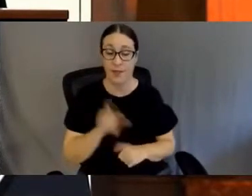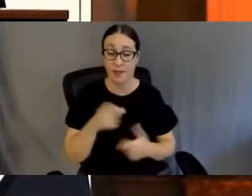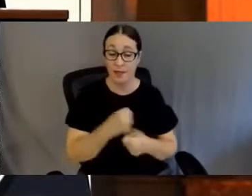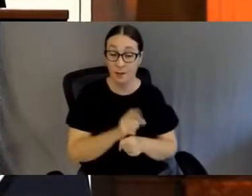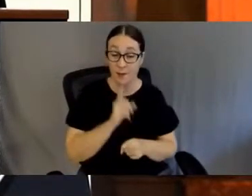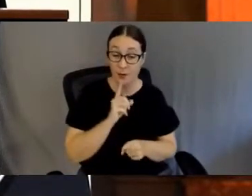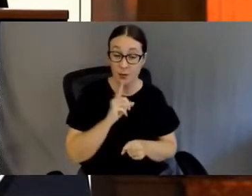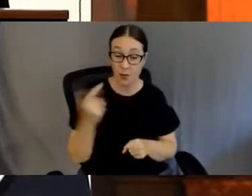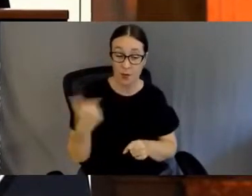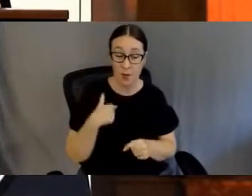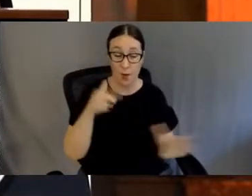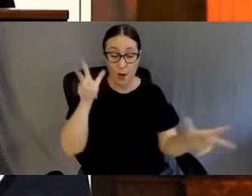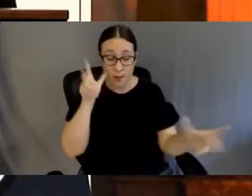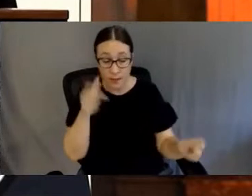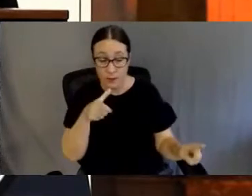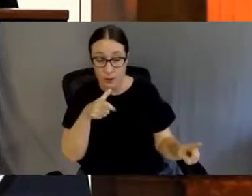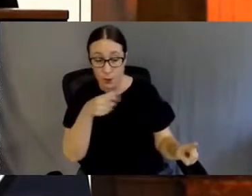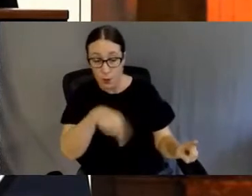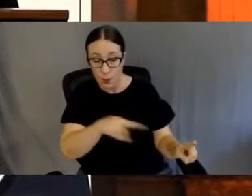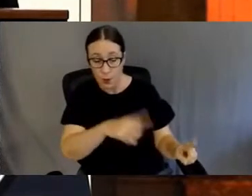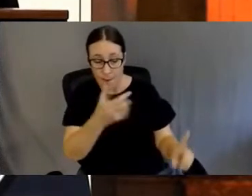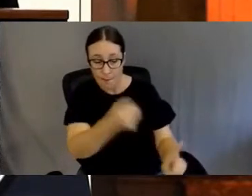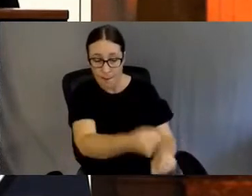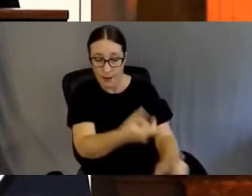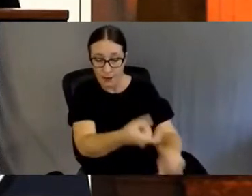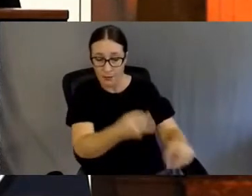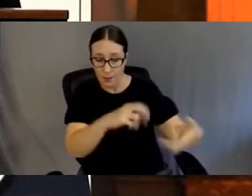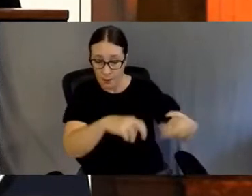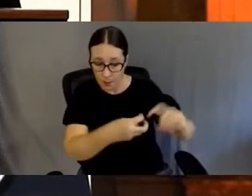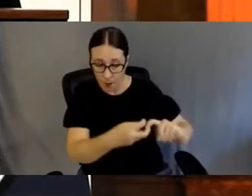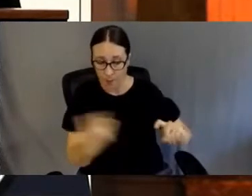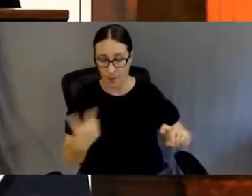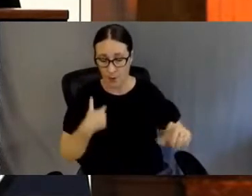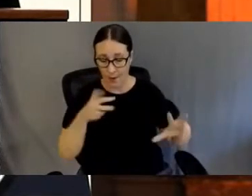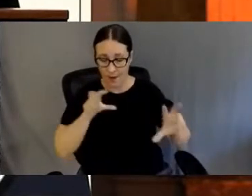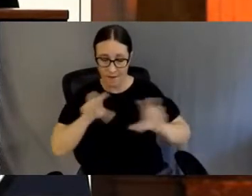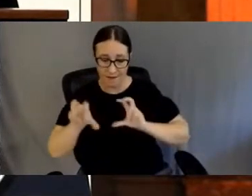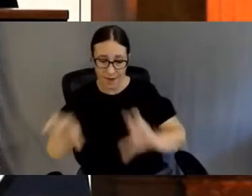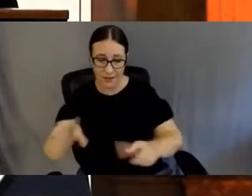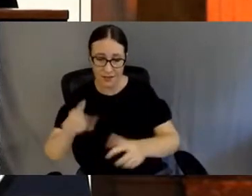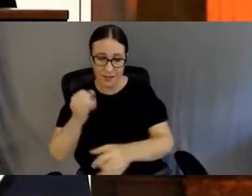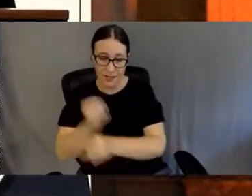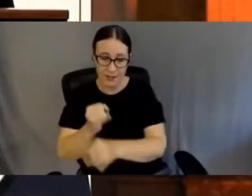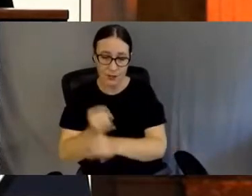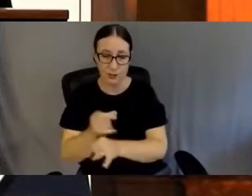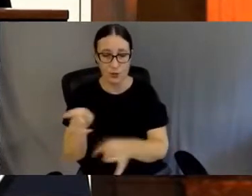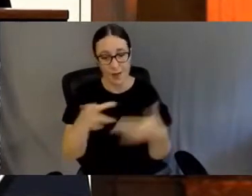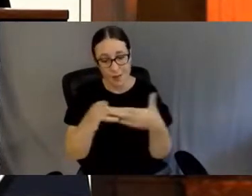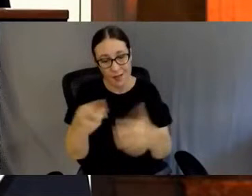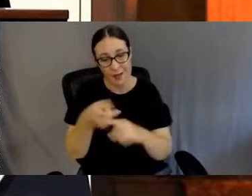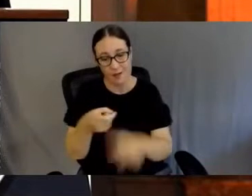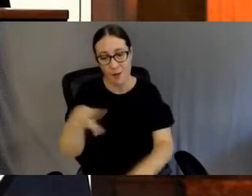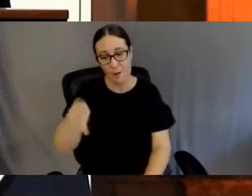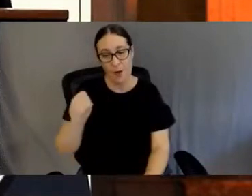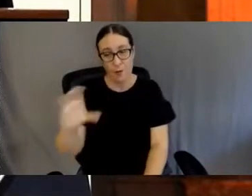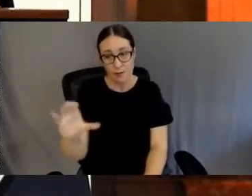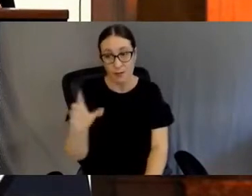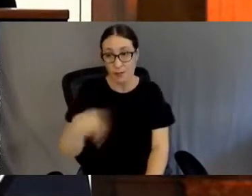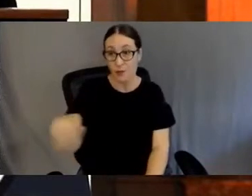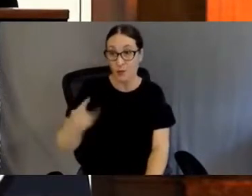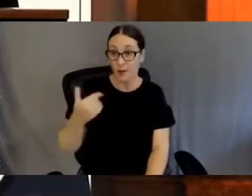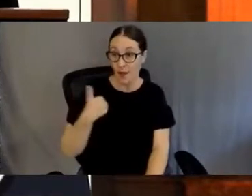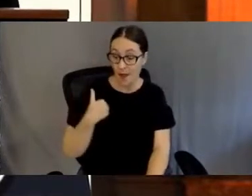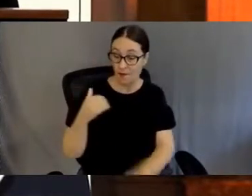those closest to the problem, and we're investing in the institutions that are led by people of color so that they have the